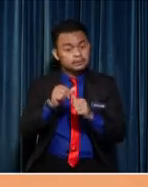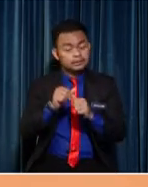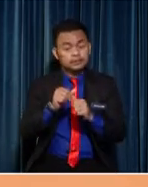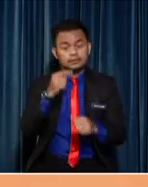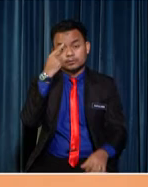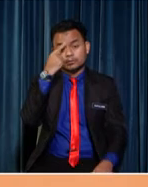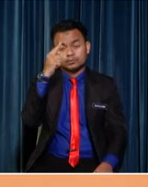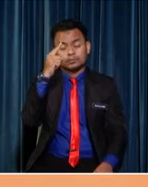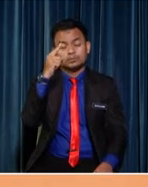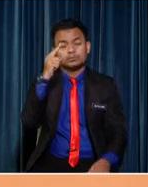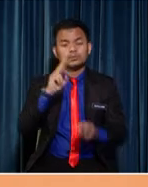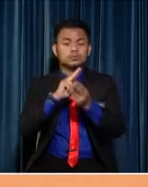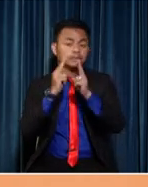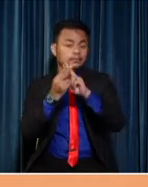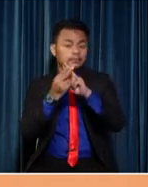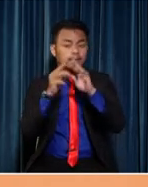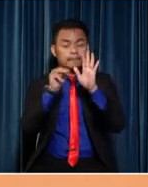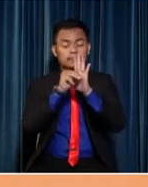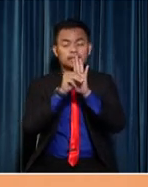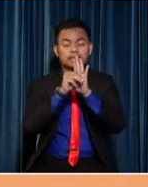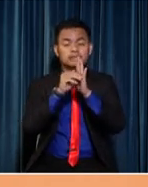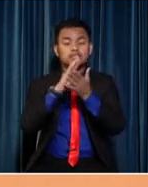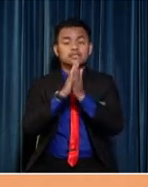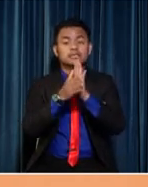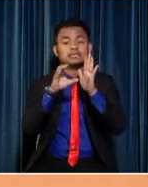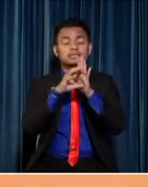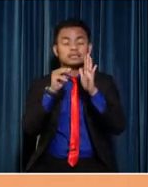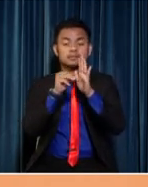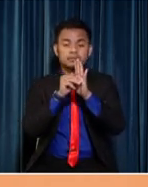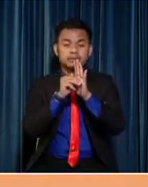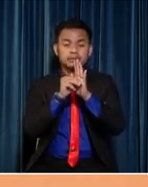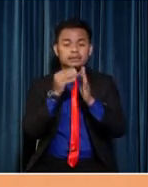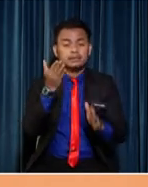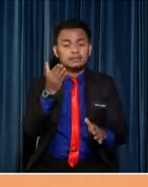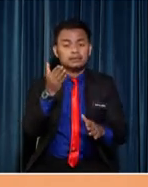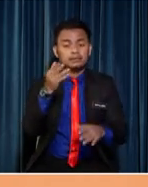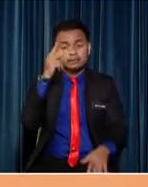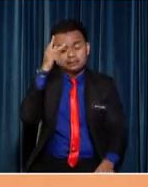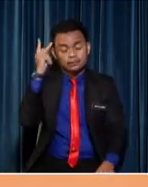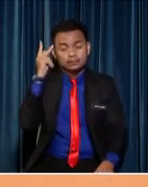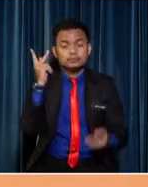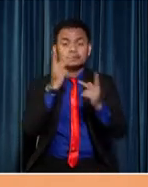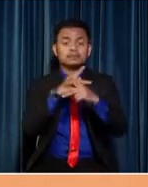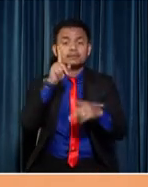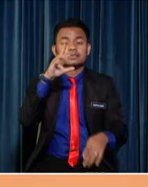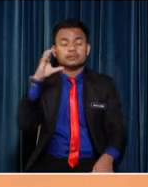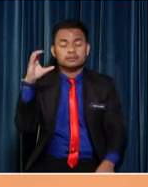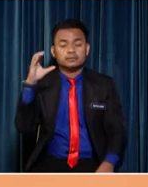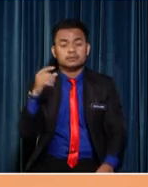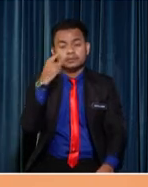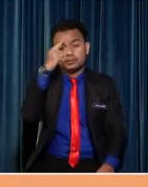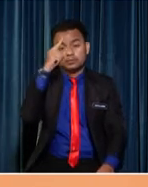meters to centimeters, you need to multiply by 100. To